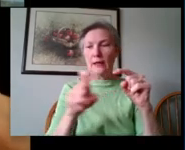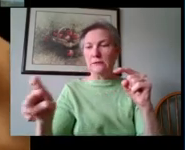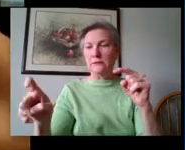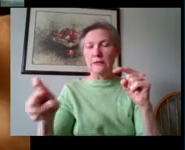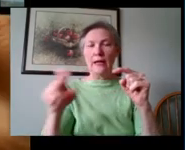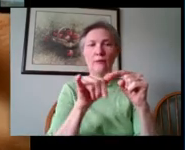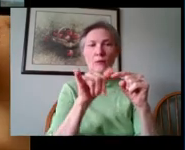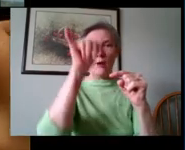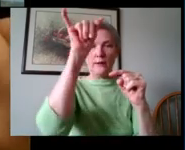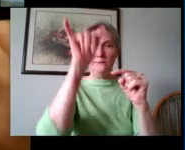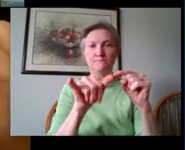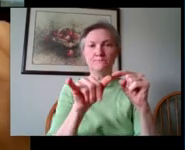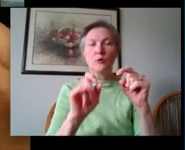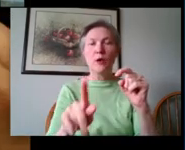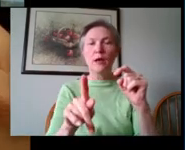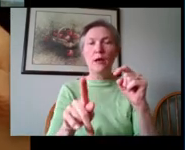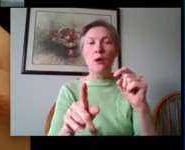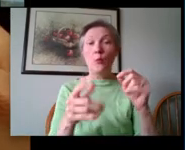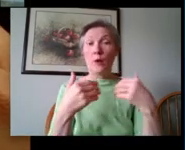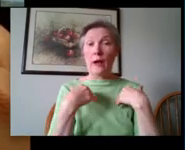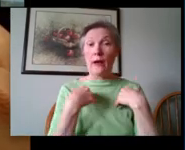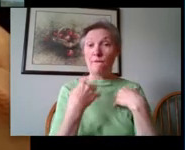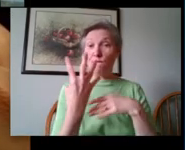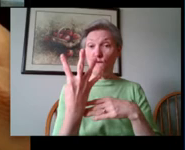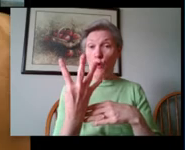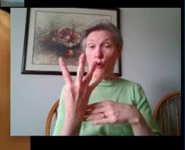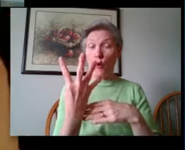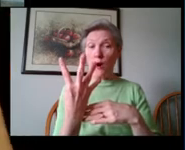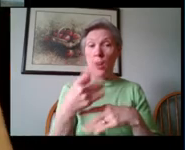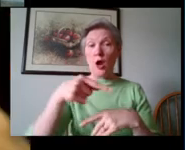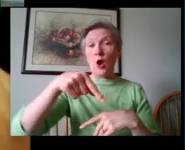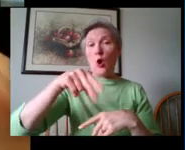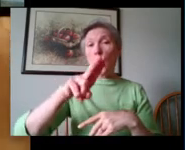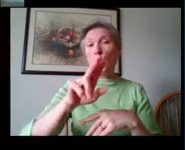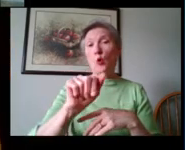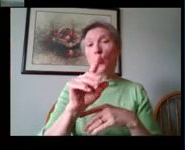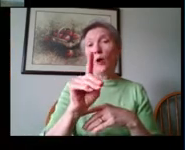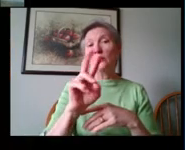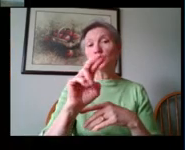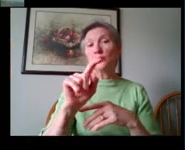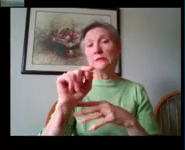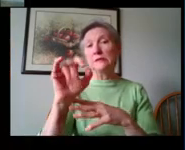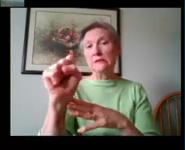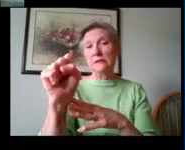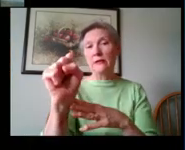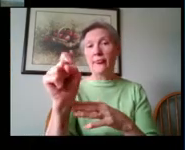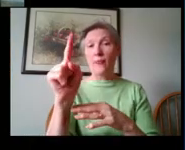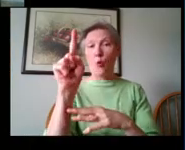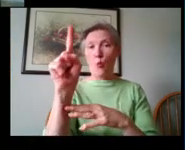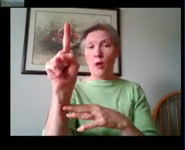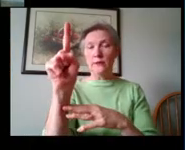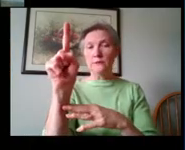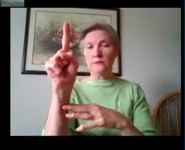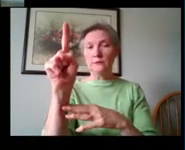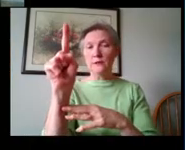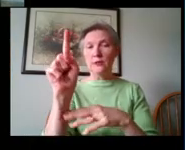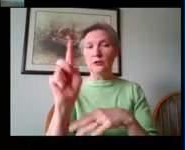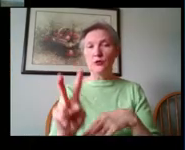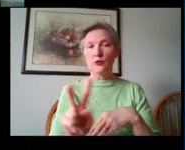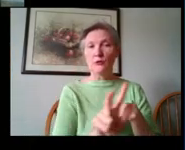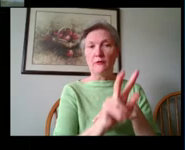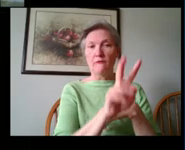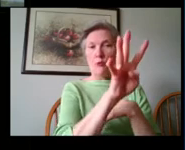y-axis. So we have 4 quadrants in this section. So this first quadrant right here, this is the quadrant we're going to be looking at